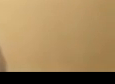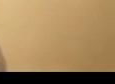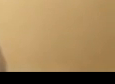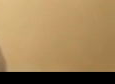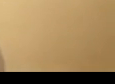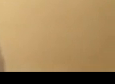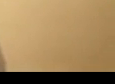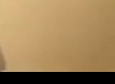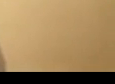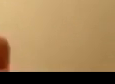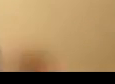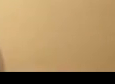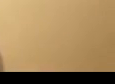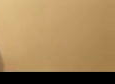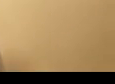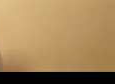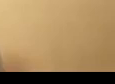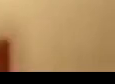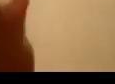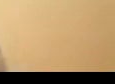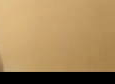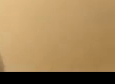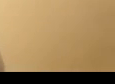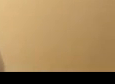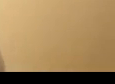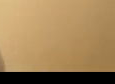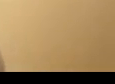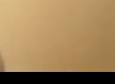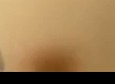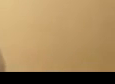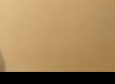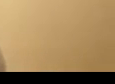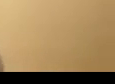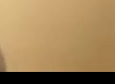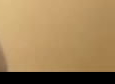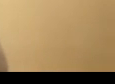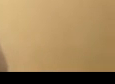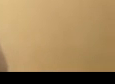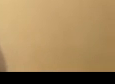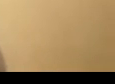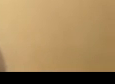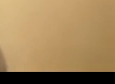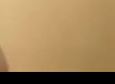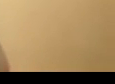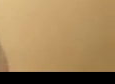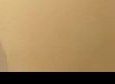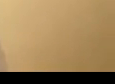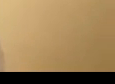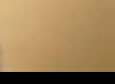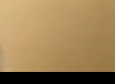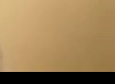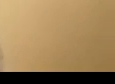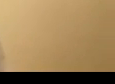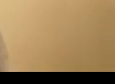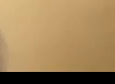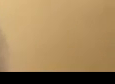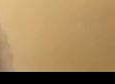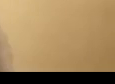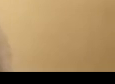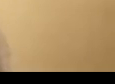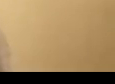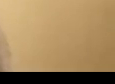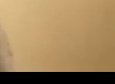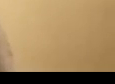to really get a concrete understanding of what they're able to hear, what they're not able to hear, and that will help you to be able to